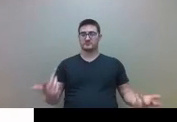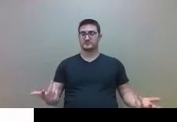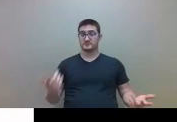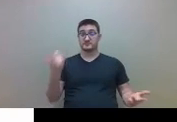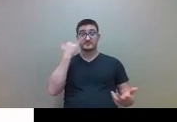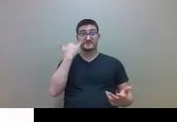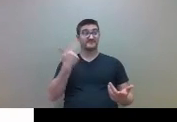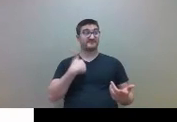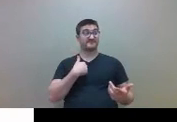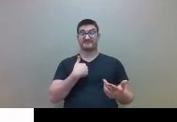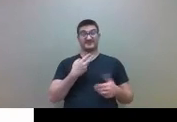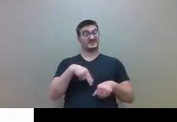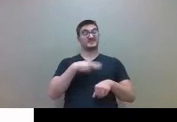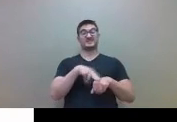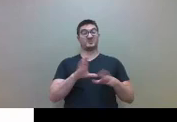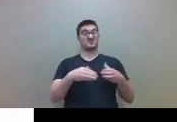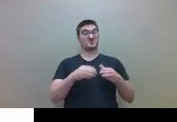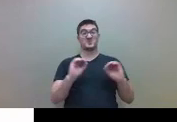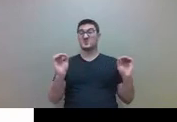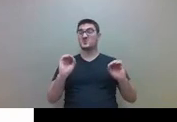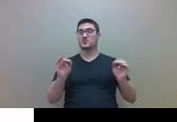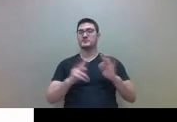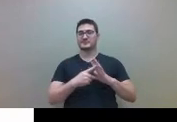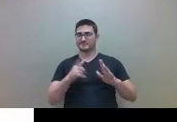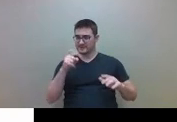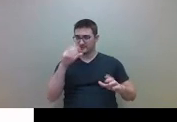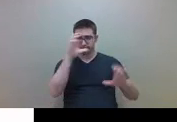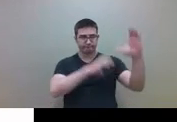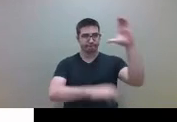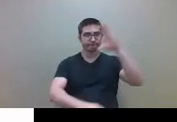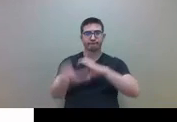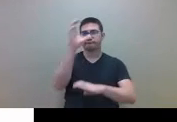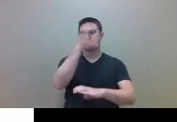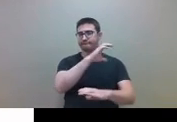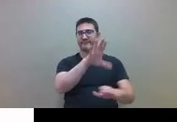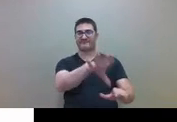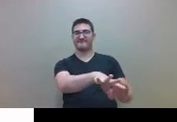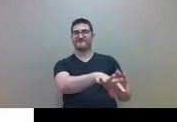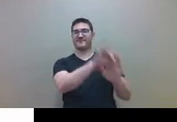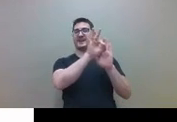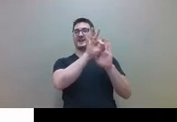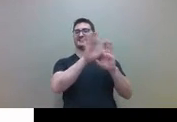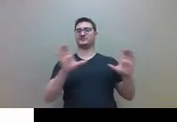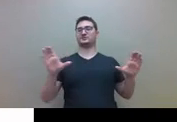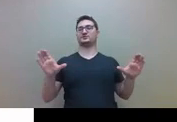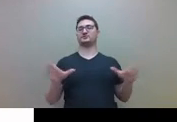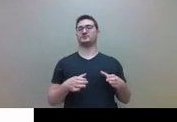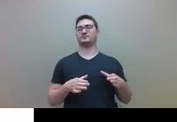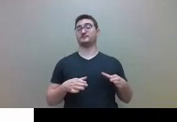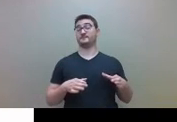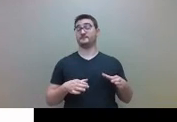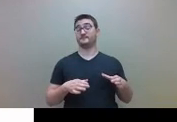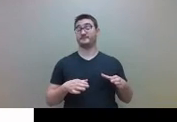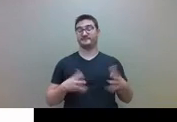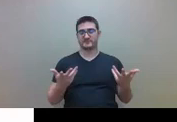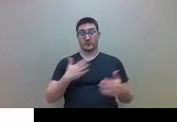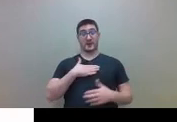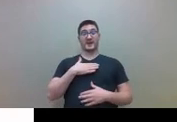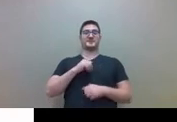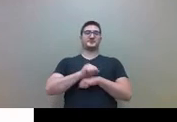circle. And that's our job, is to help them to identify those people that will help them.